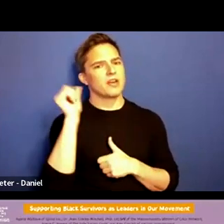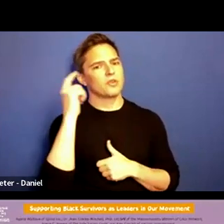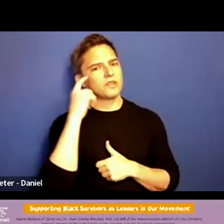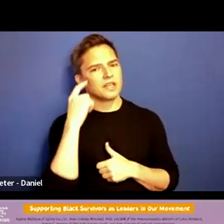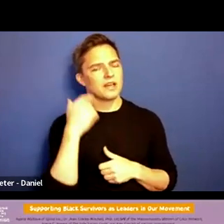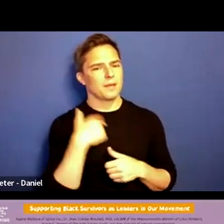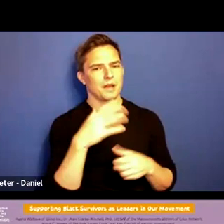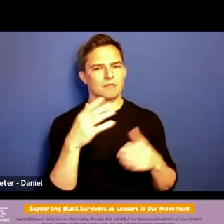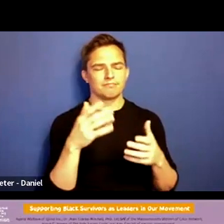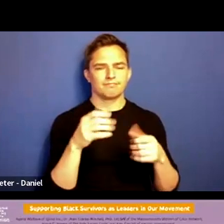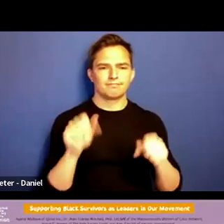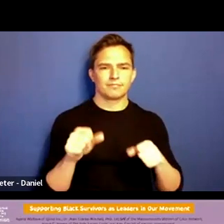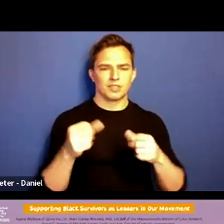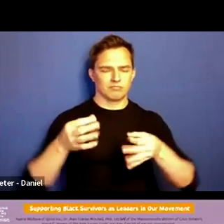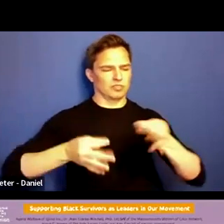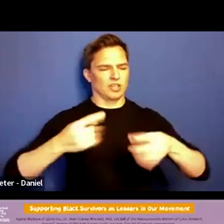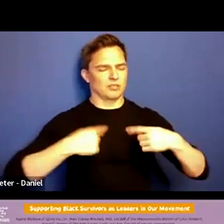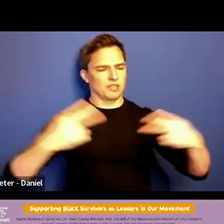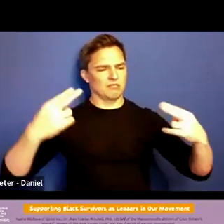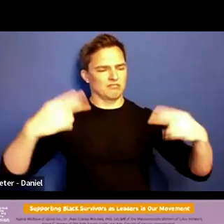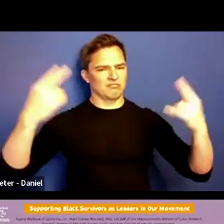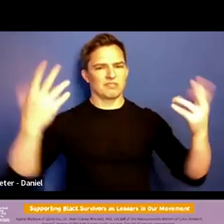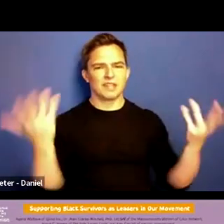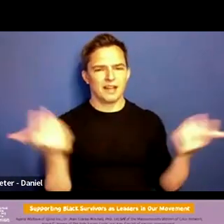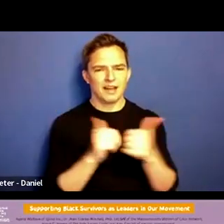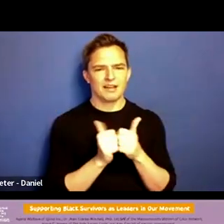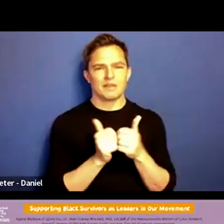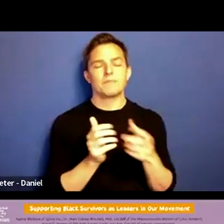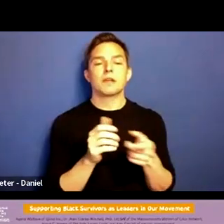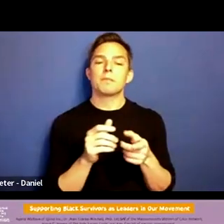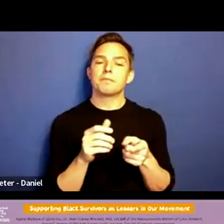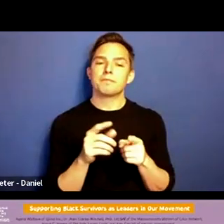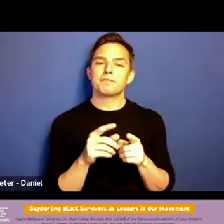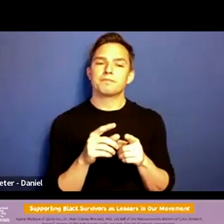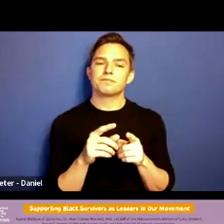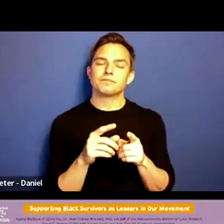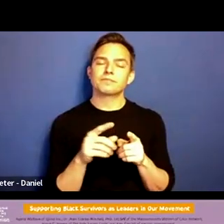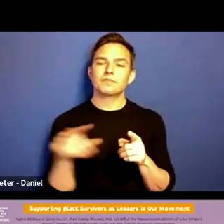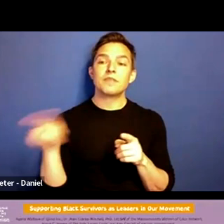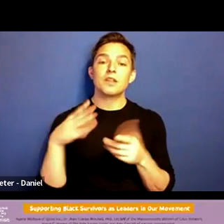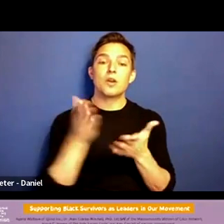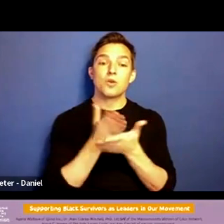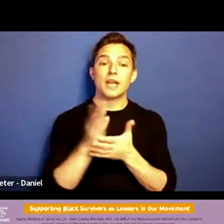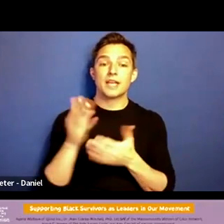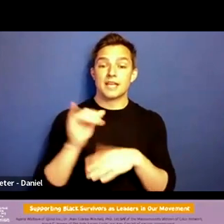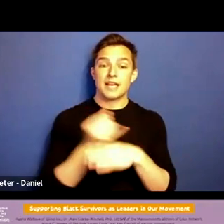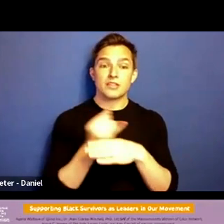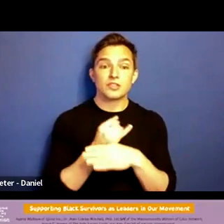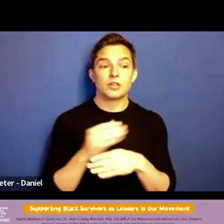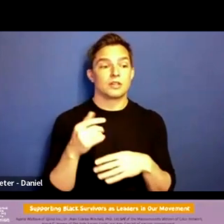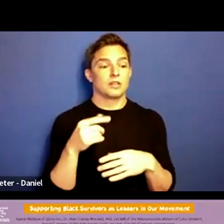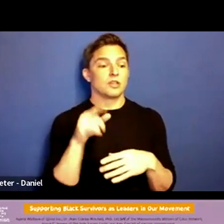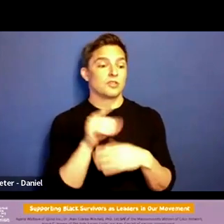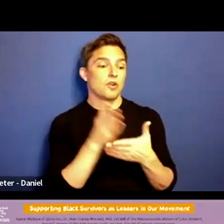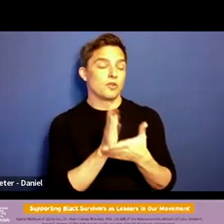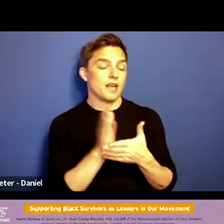me? But I do think there's the idea that of, you know, you're okay to work fellowships, you're okay to do internships, you're okay to do this and